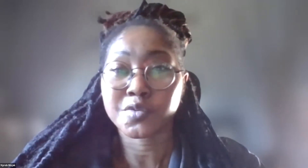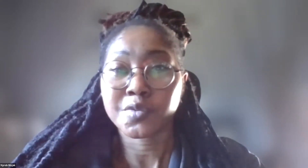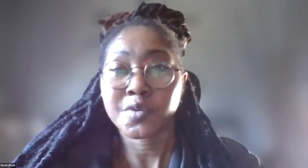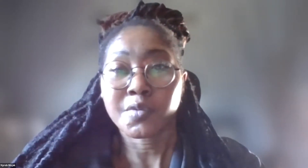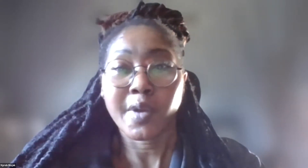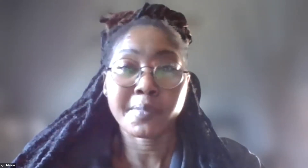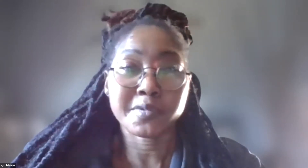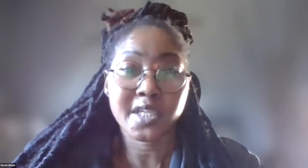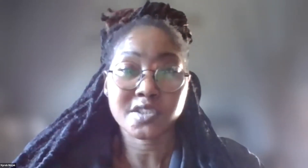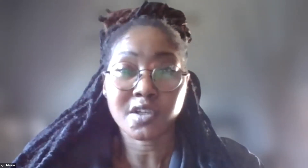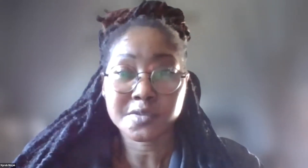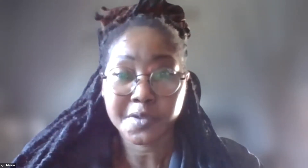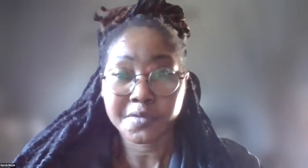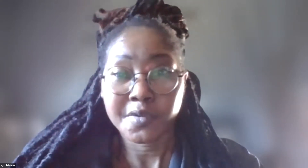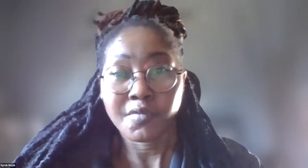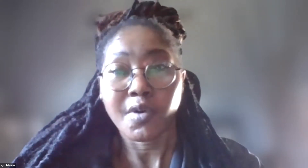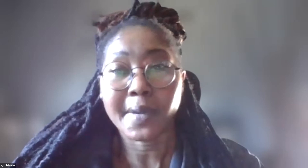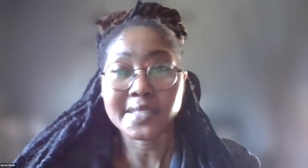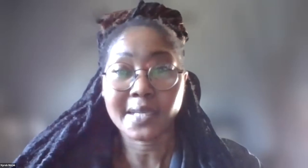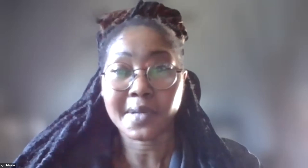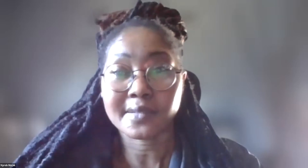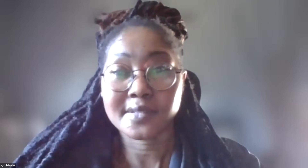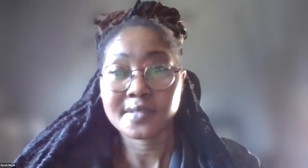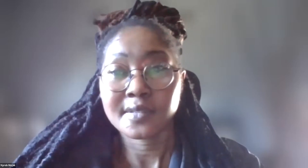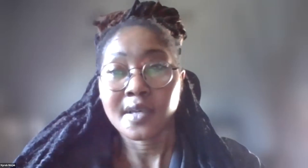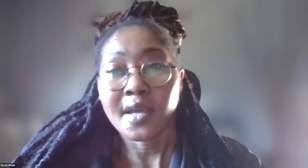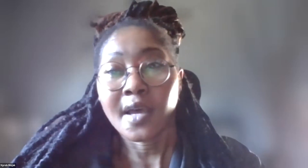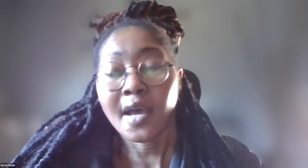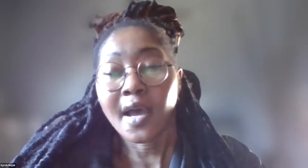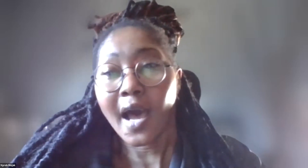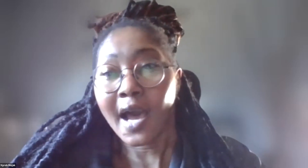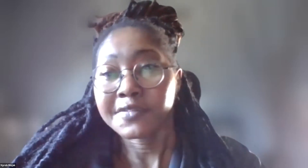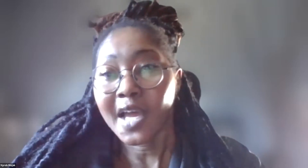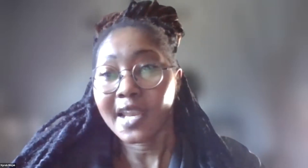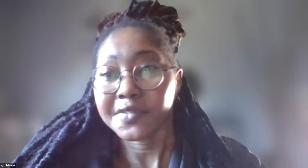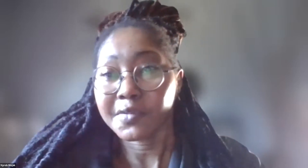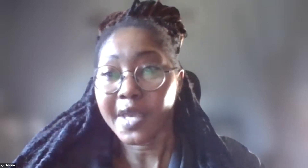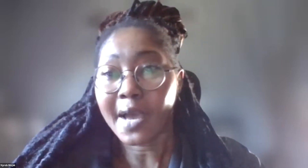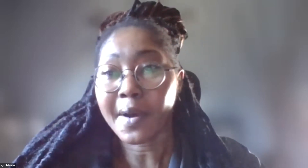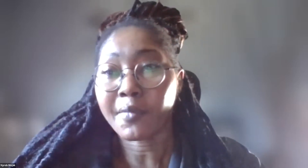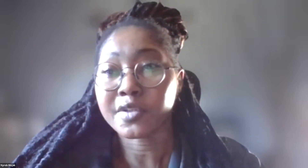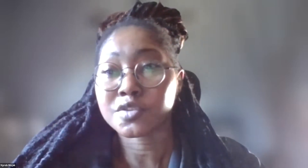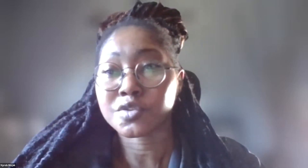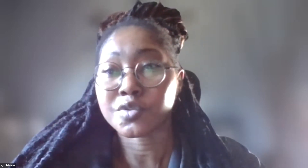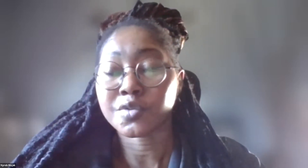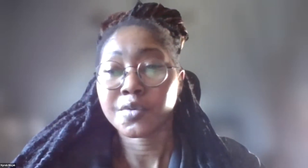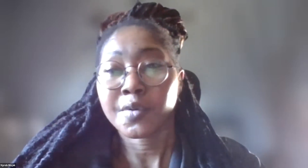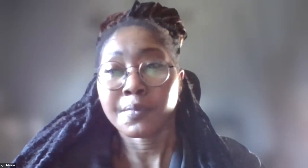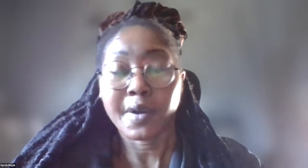moved to rehabilitation hospital for about 10 months. after I left the rehab, I went